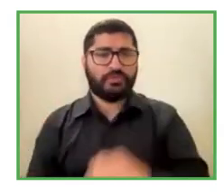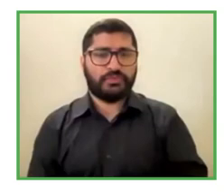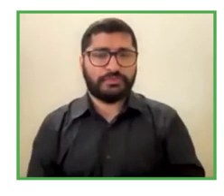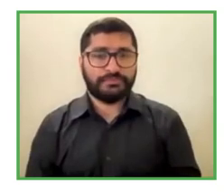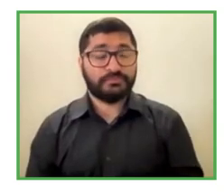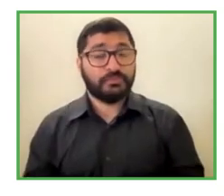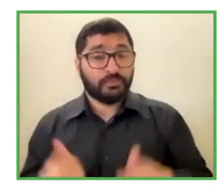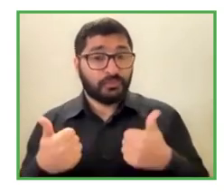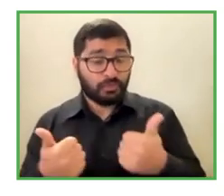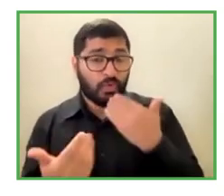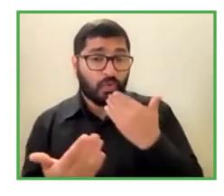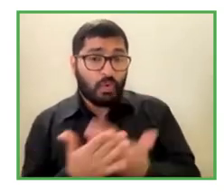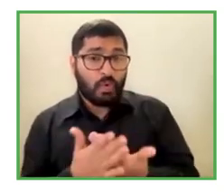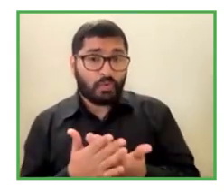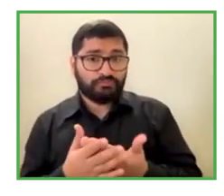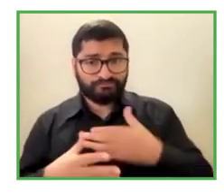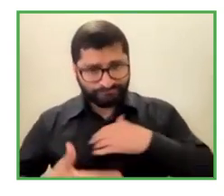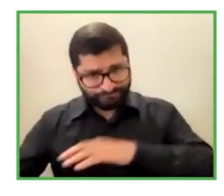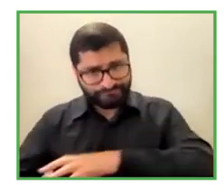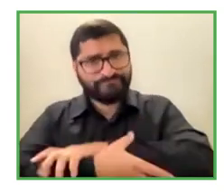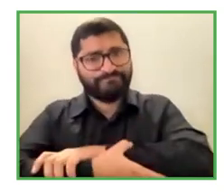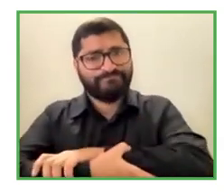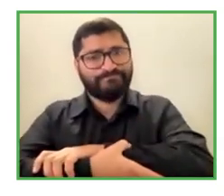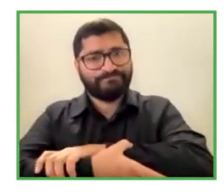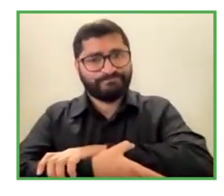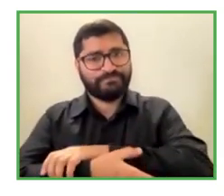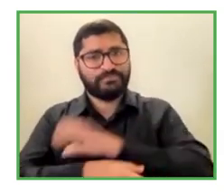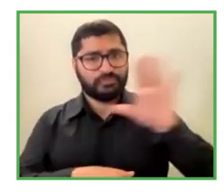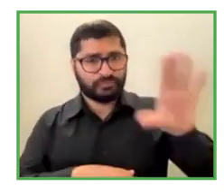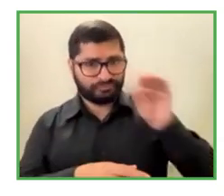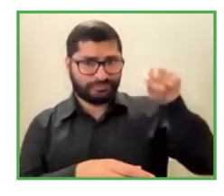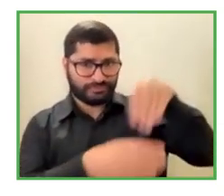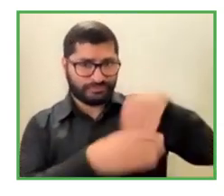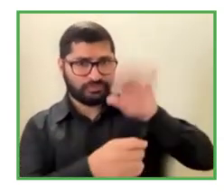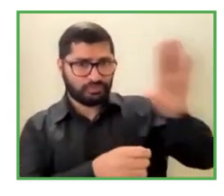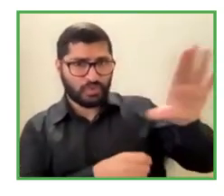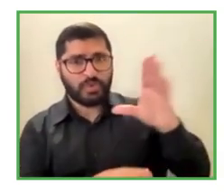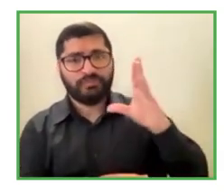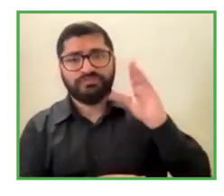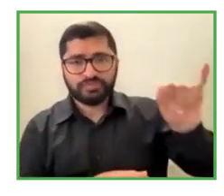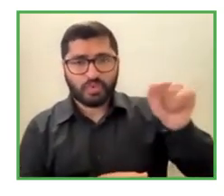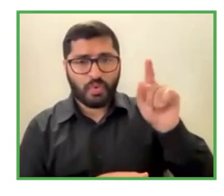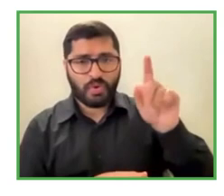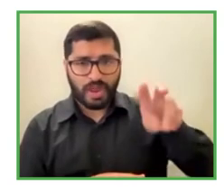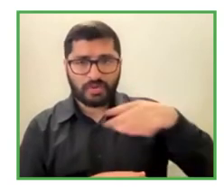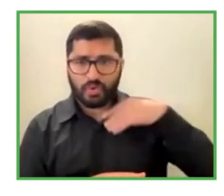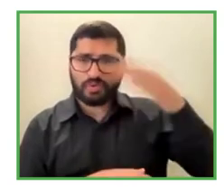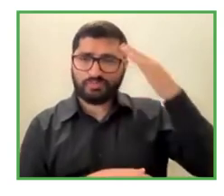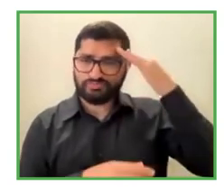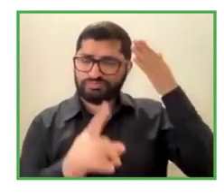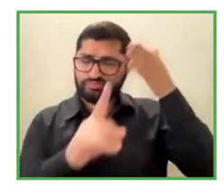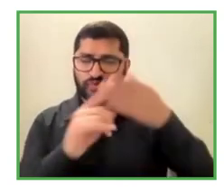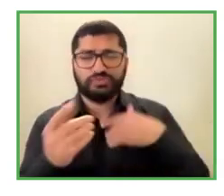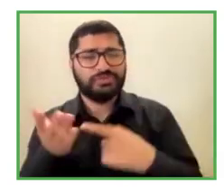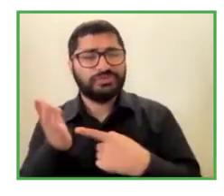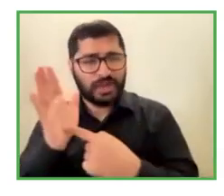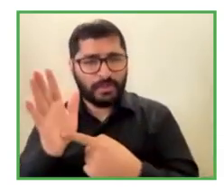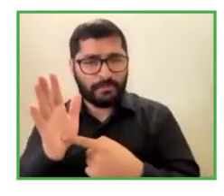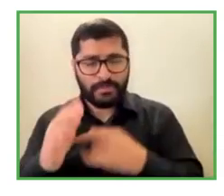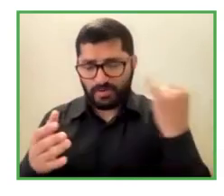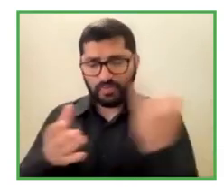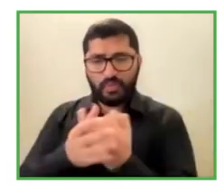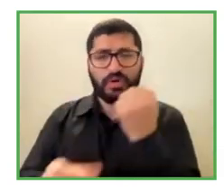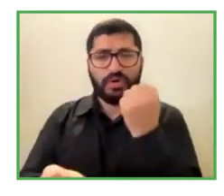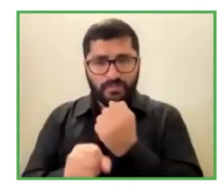Well, very related to what Julian said, I believe that I am the example of labor inclusion